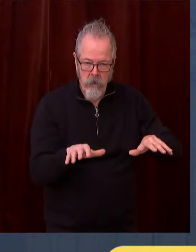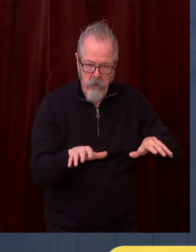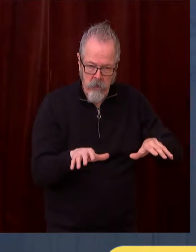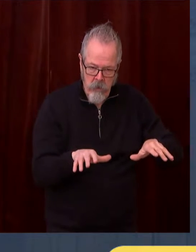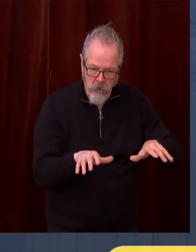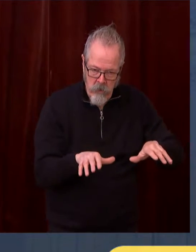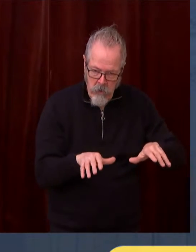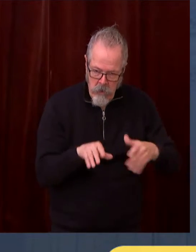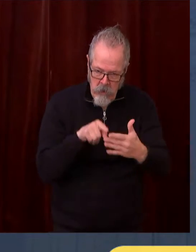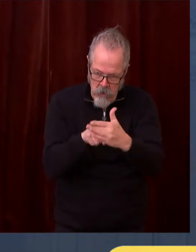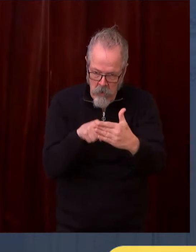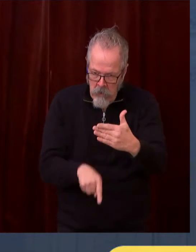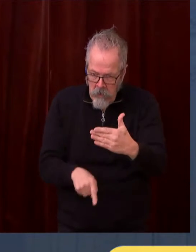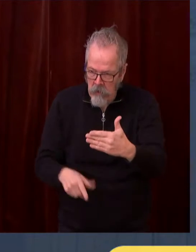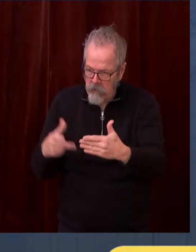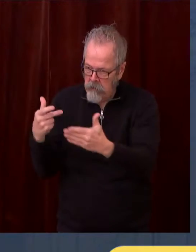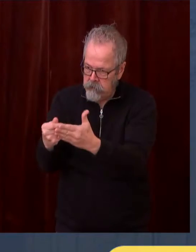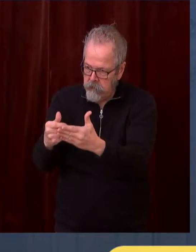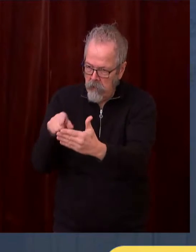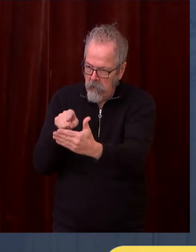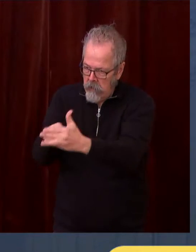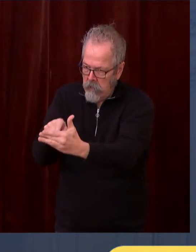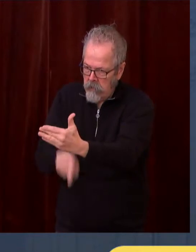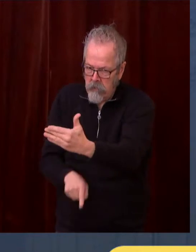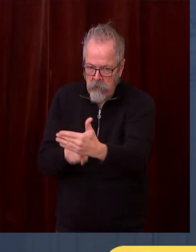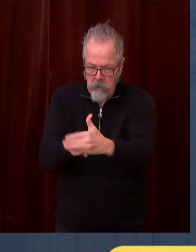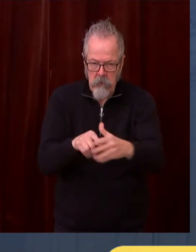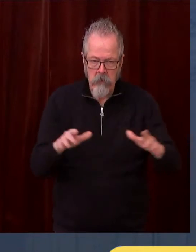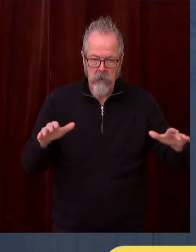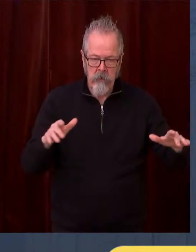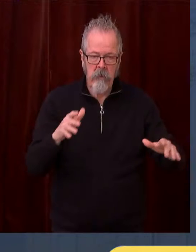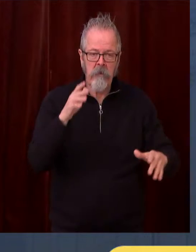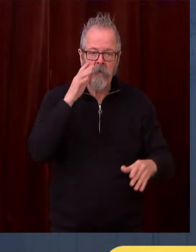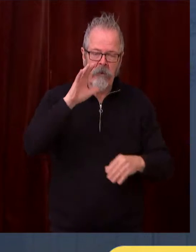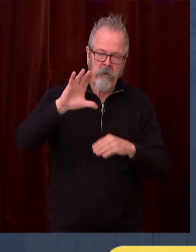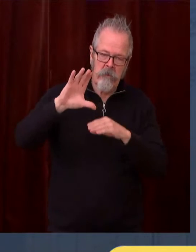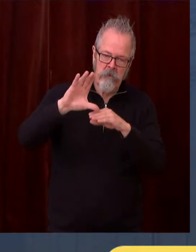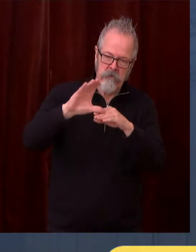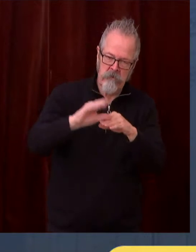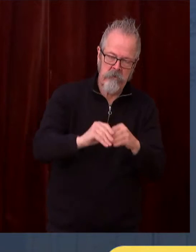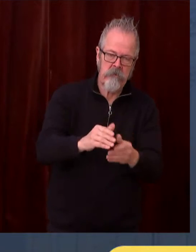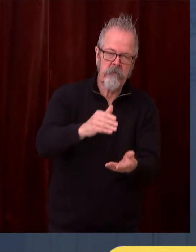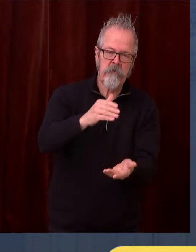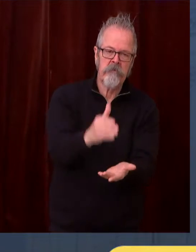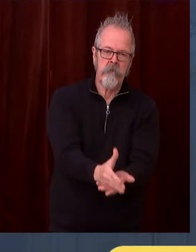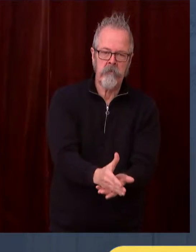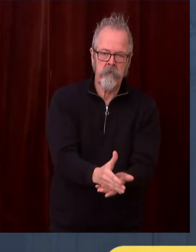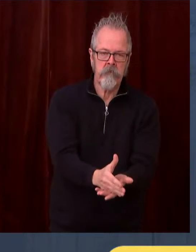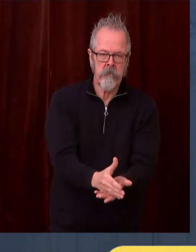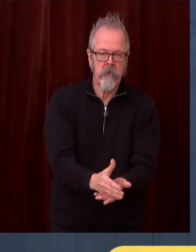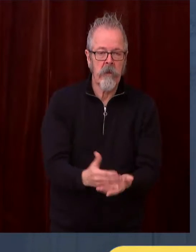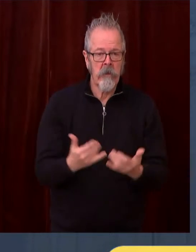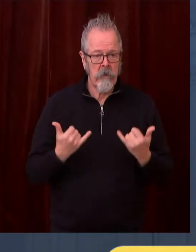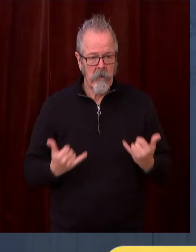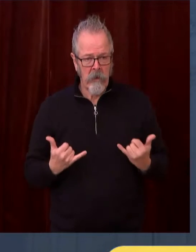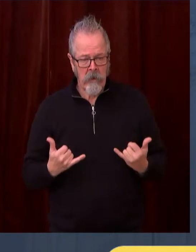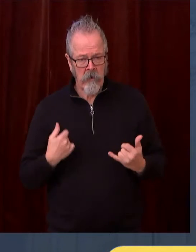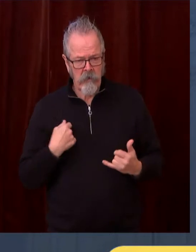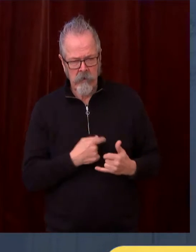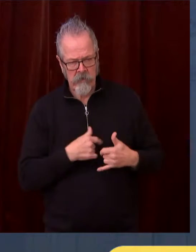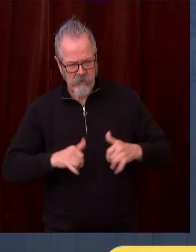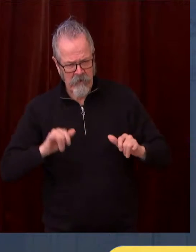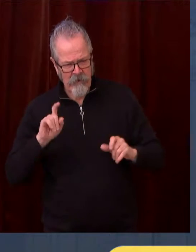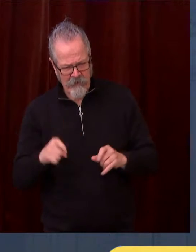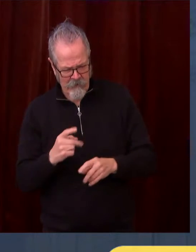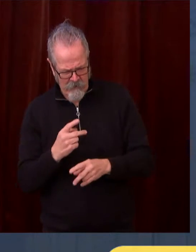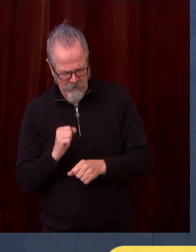to do ourselves to protect ourselves and our loved ones. But the good news is this. We have demonstrated in the